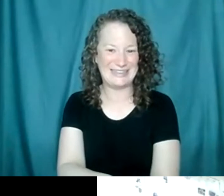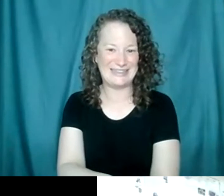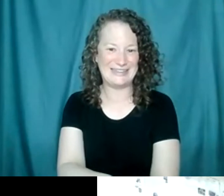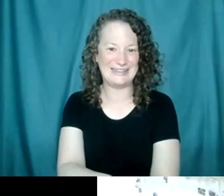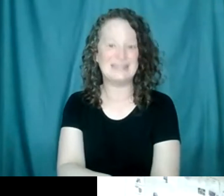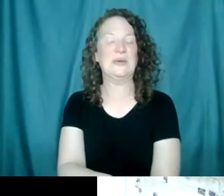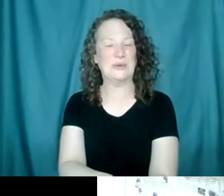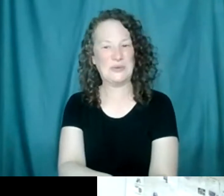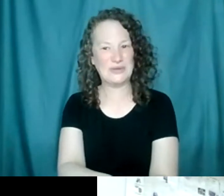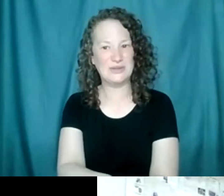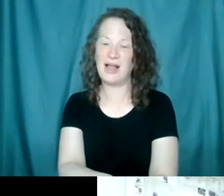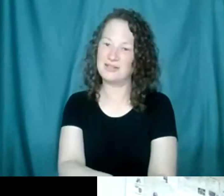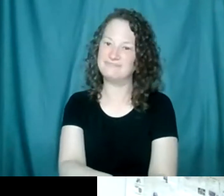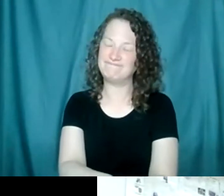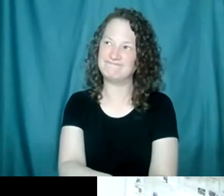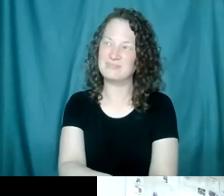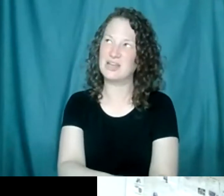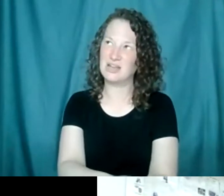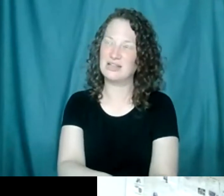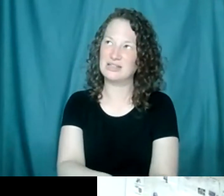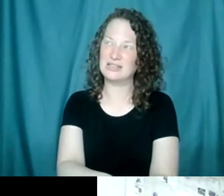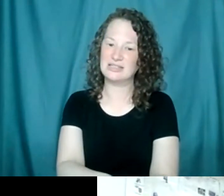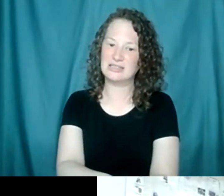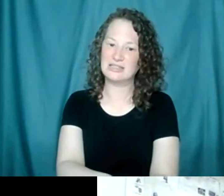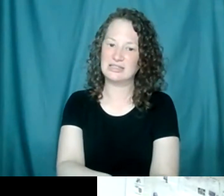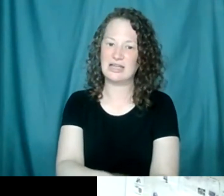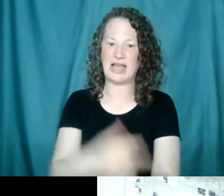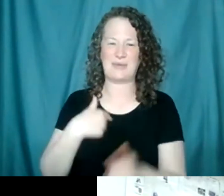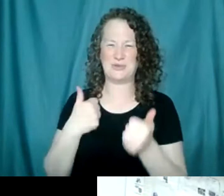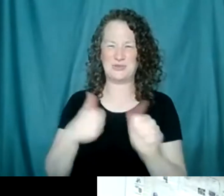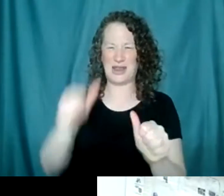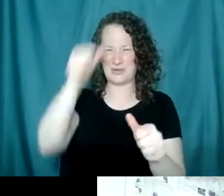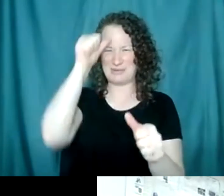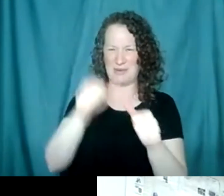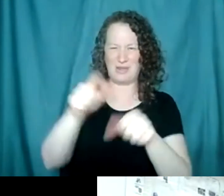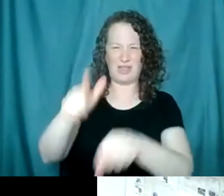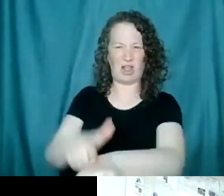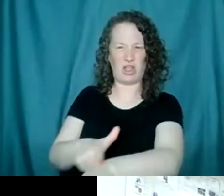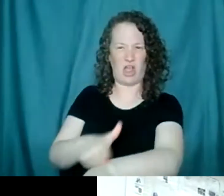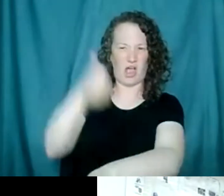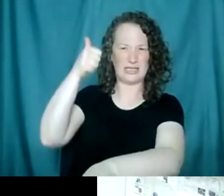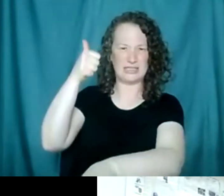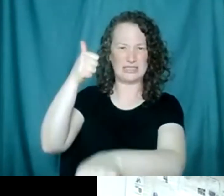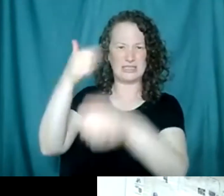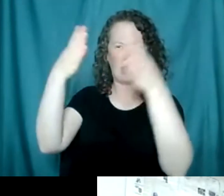Oh, well, so I'm trying to remember the longest someone's been on there. I think it's Someone been just about, broke it, I think,